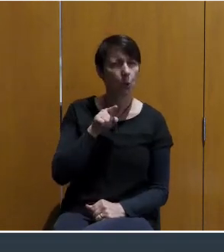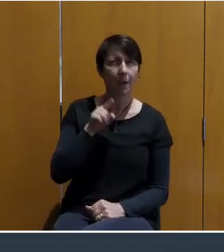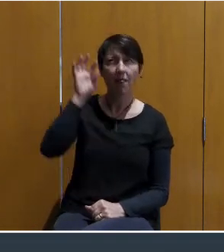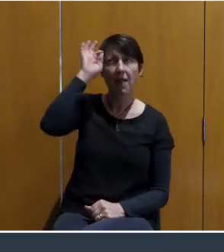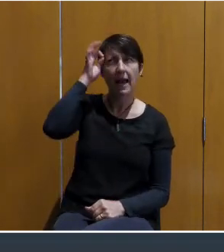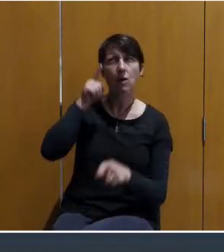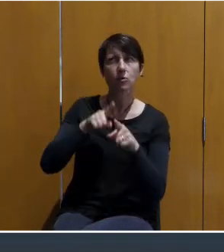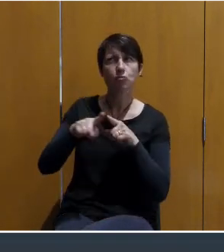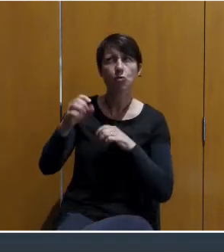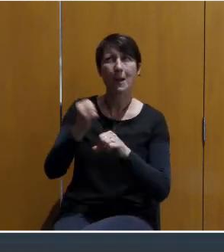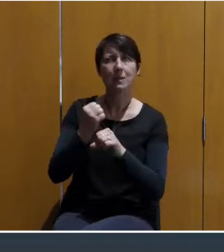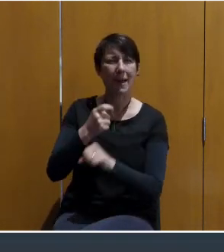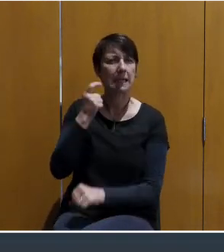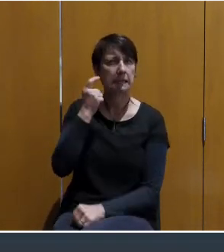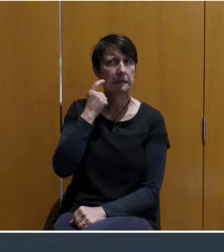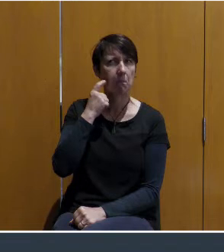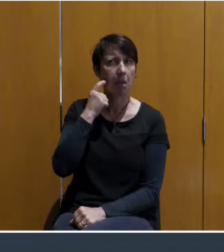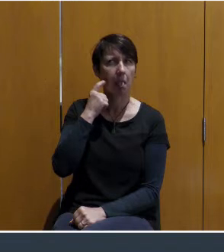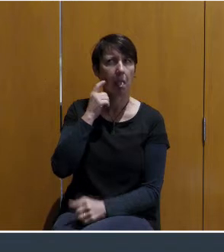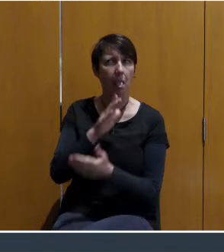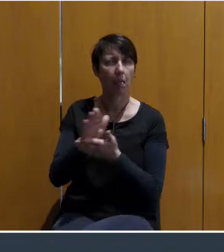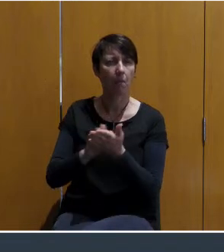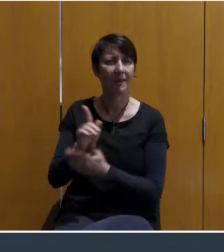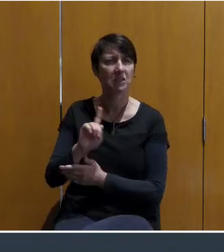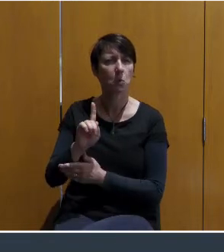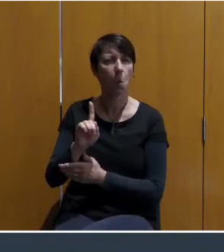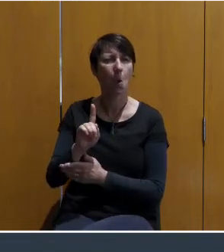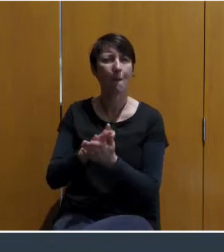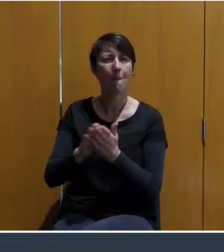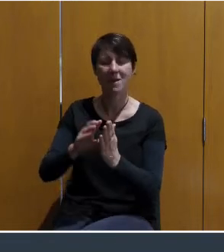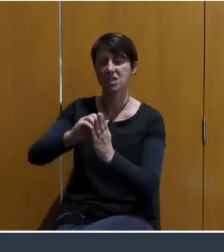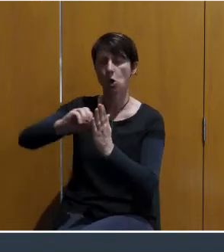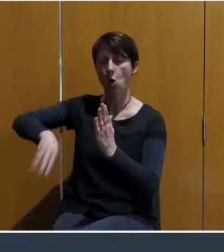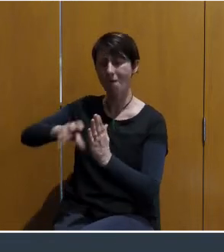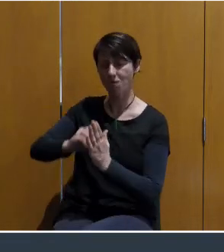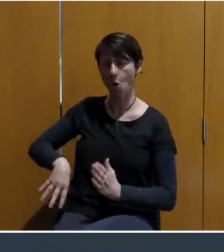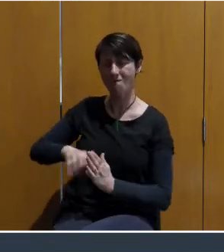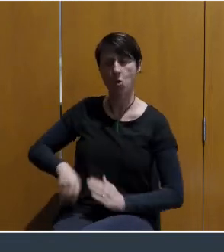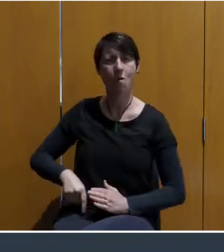just wanting to take it out altogether and have no controlled areas.